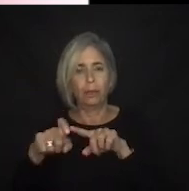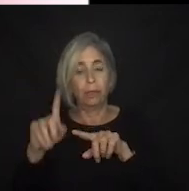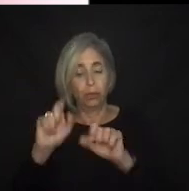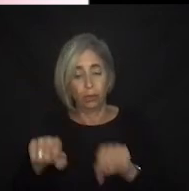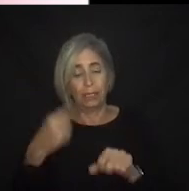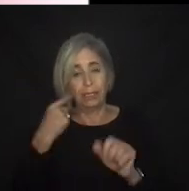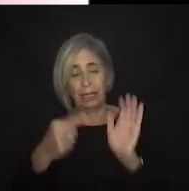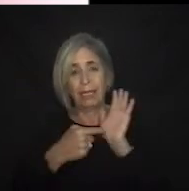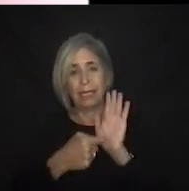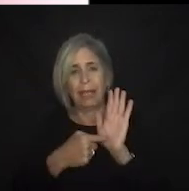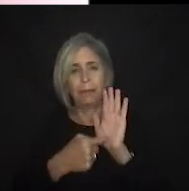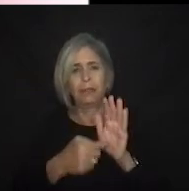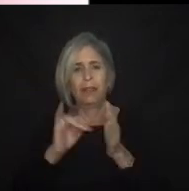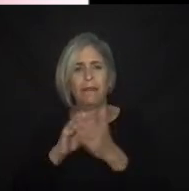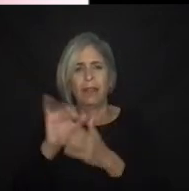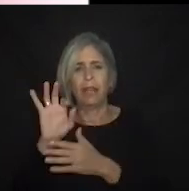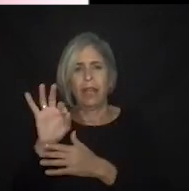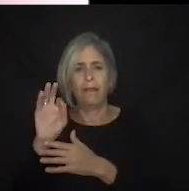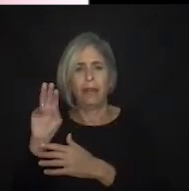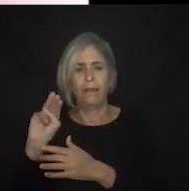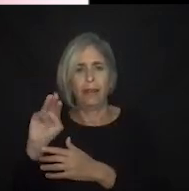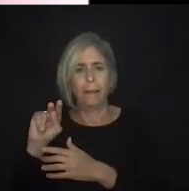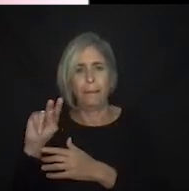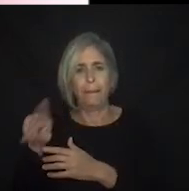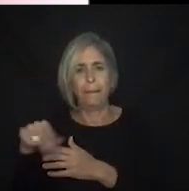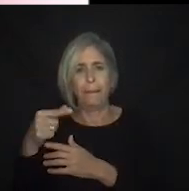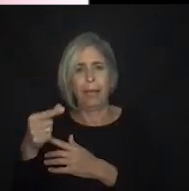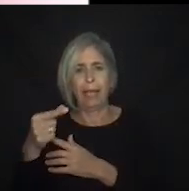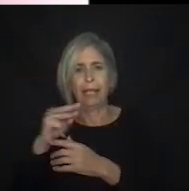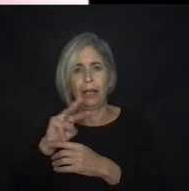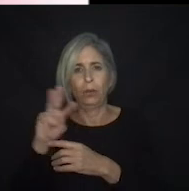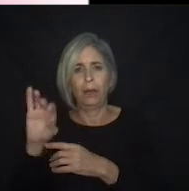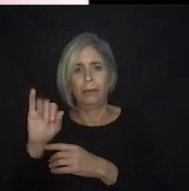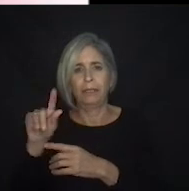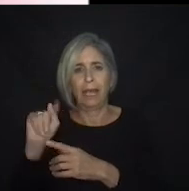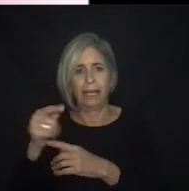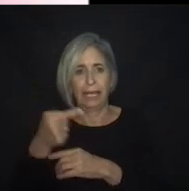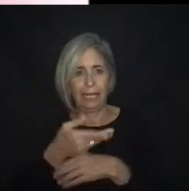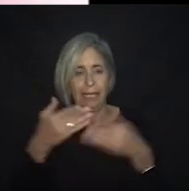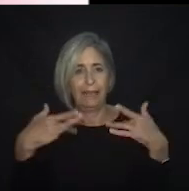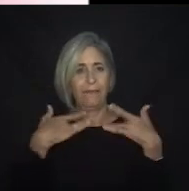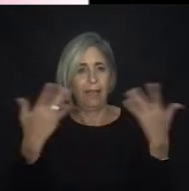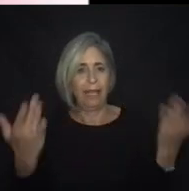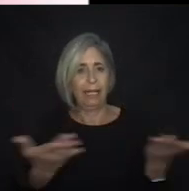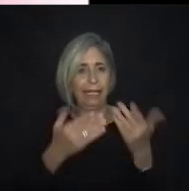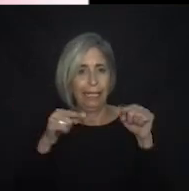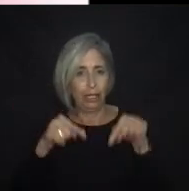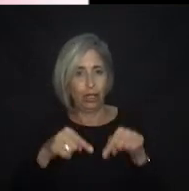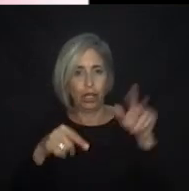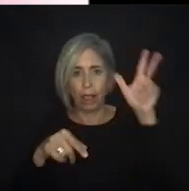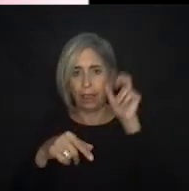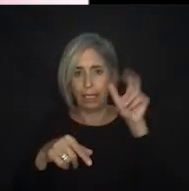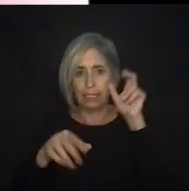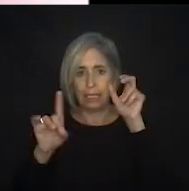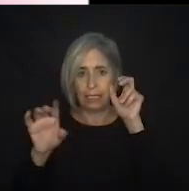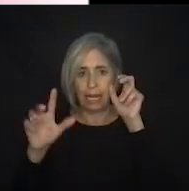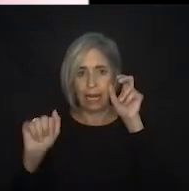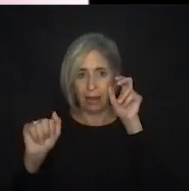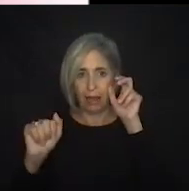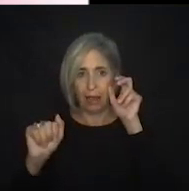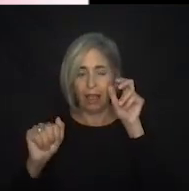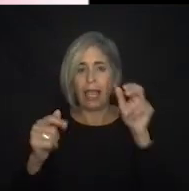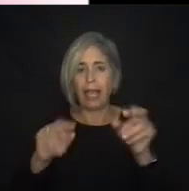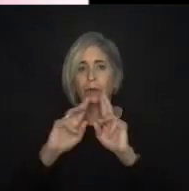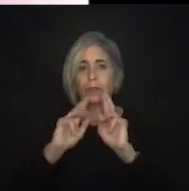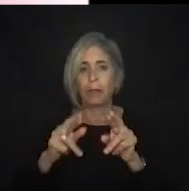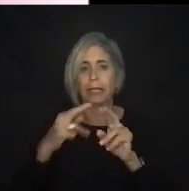examples of the FFmpeg and WebSocket event listeners here. The FFmpeg one is listening for data and sending a response to